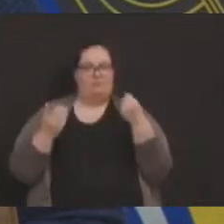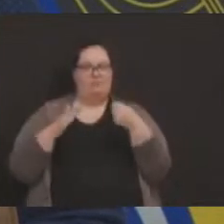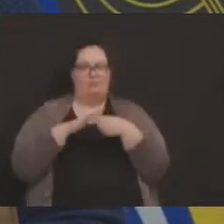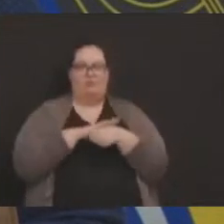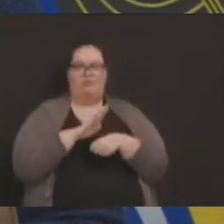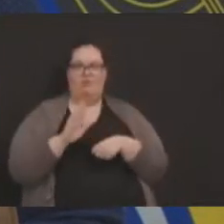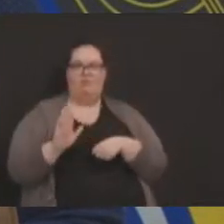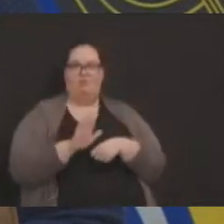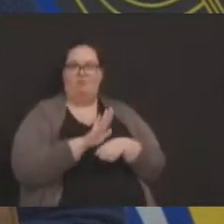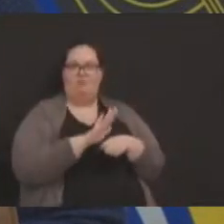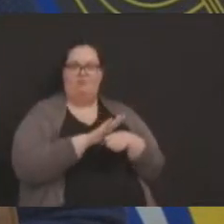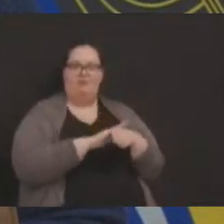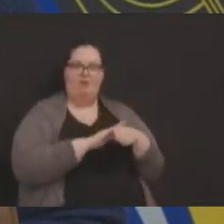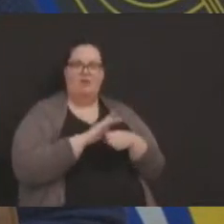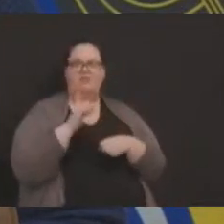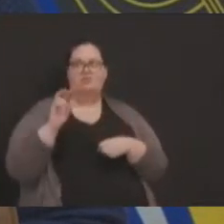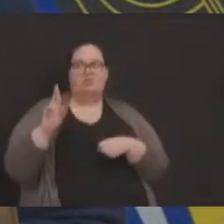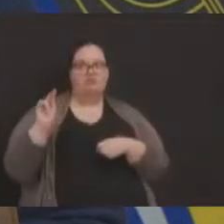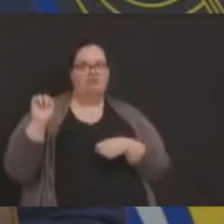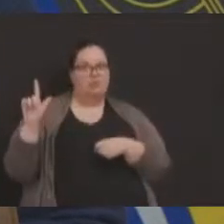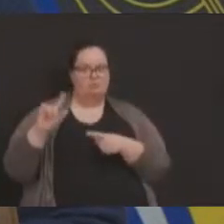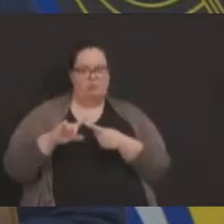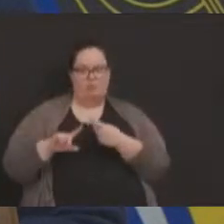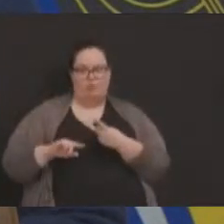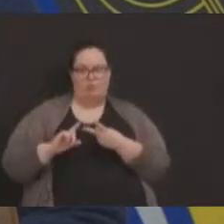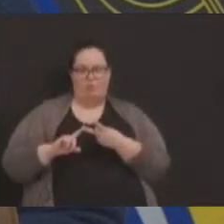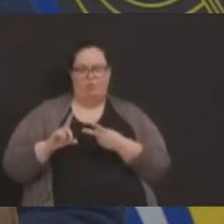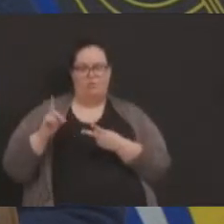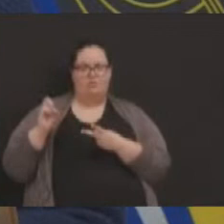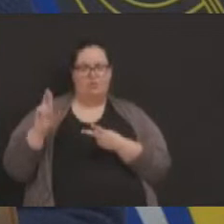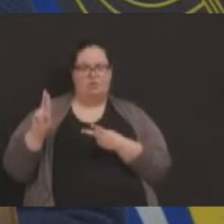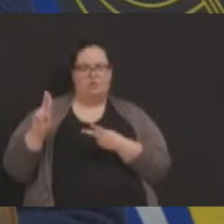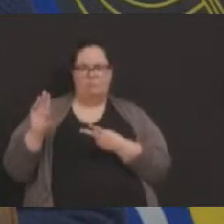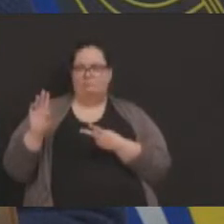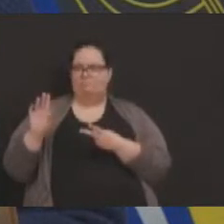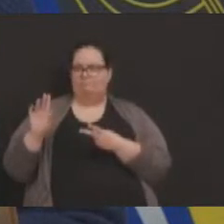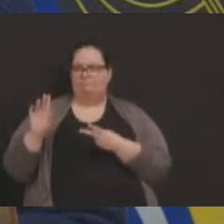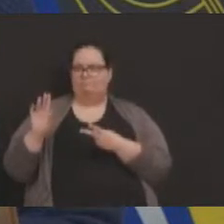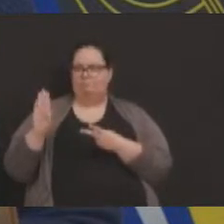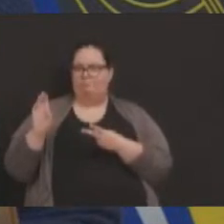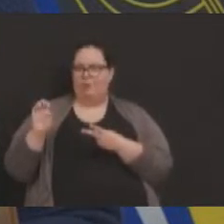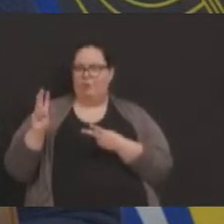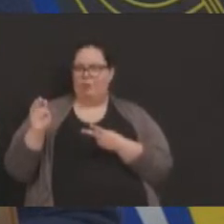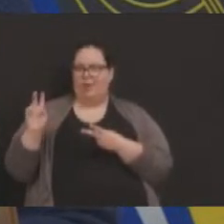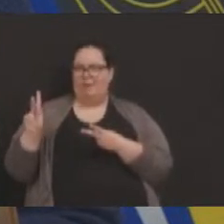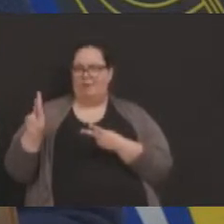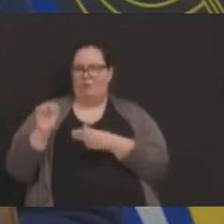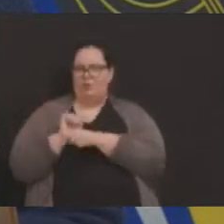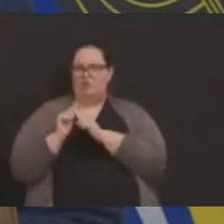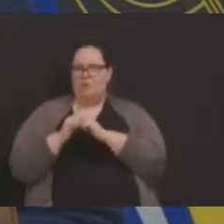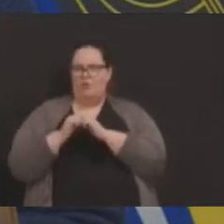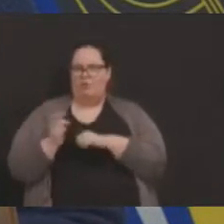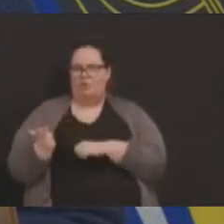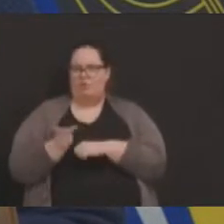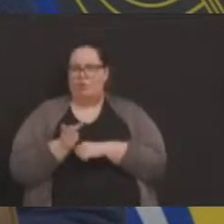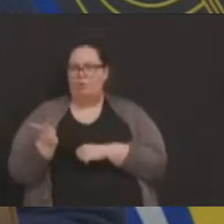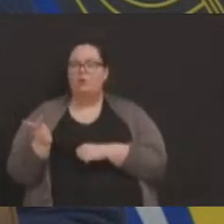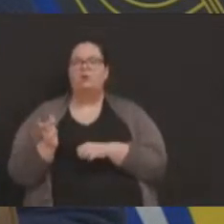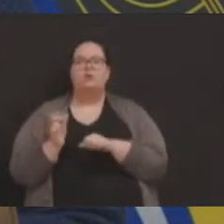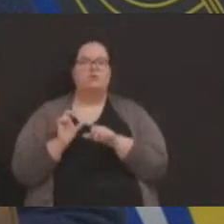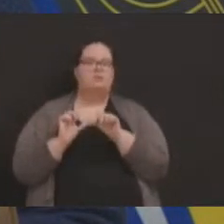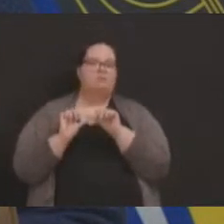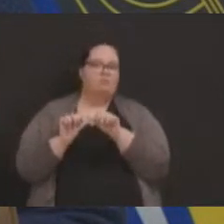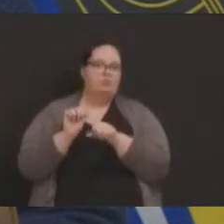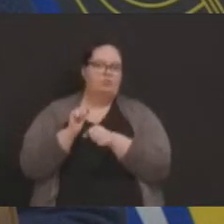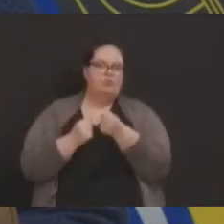in continuing the support to the areas that are necessary. And of course, the processes will go through in